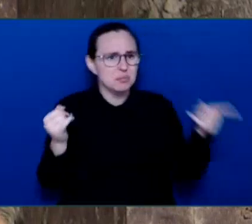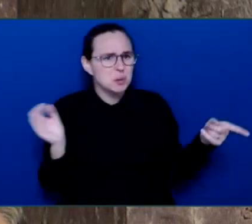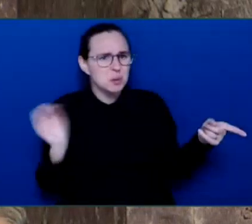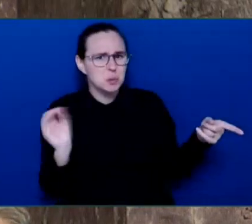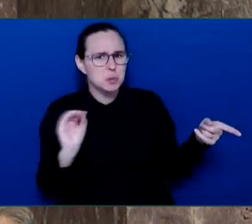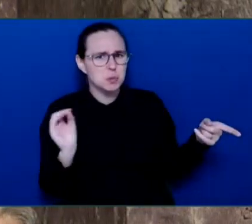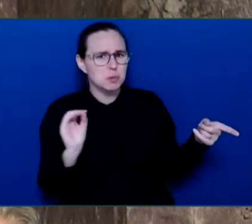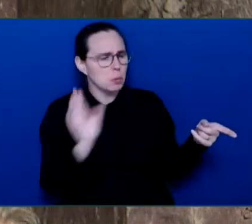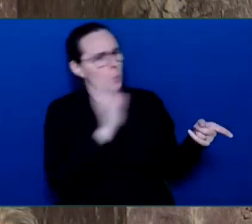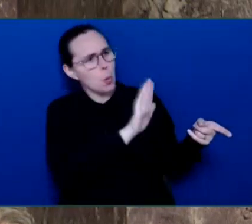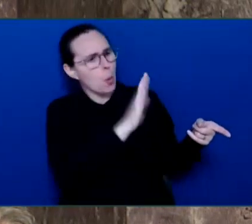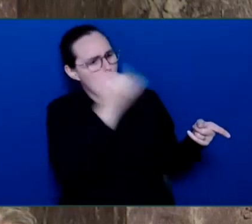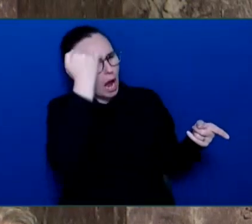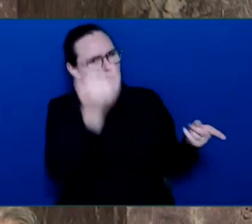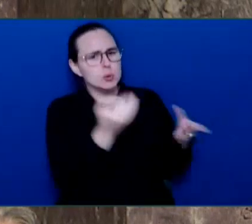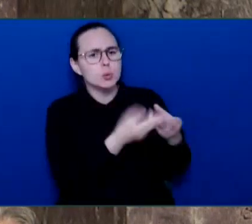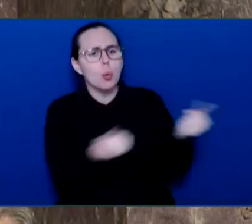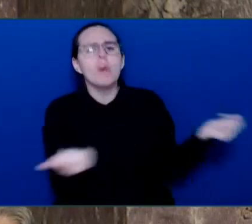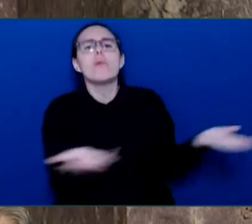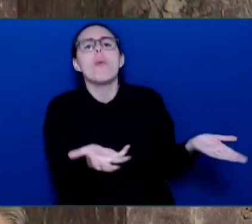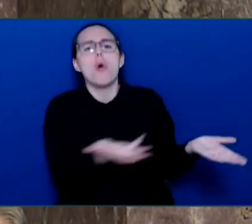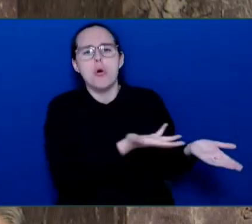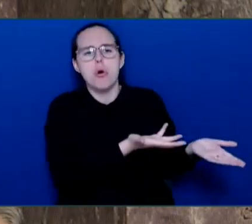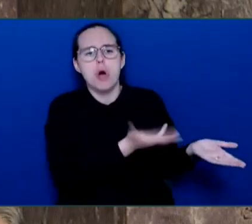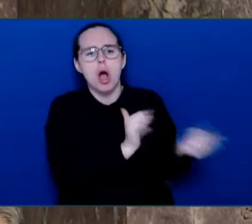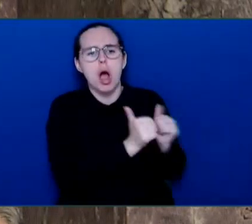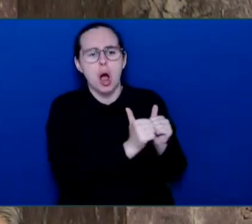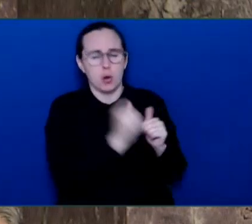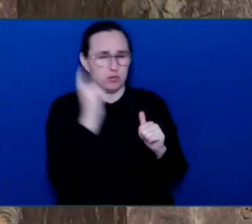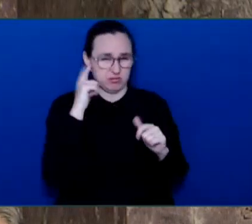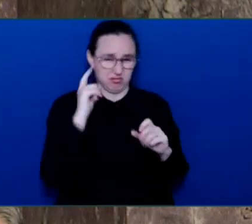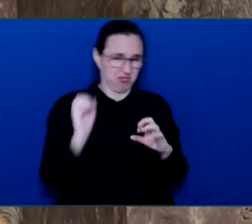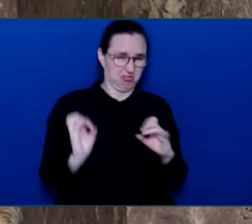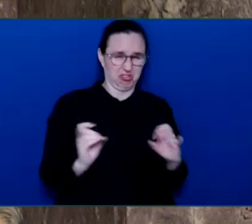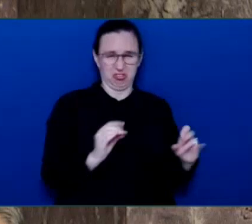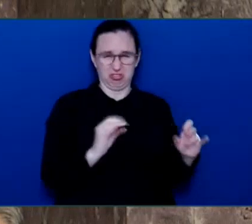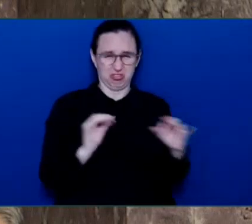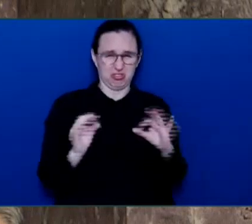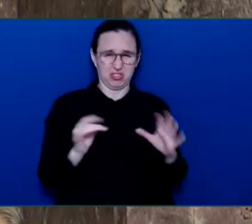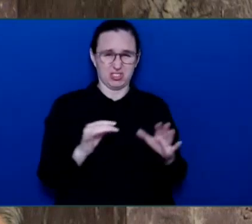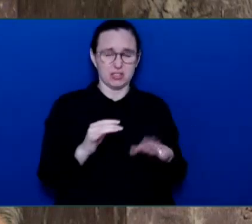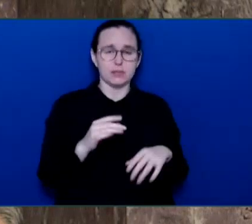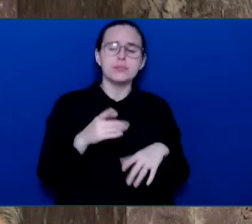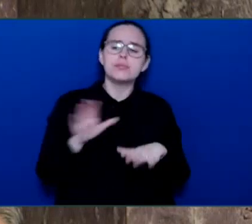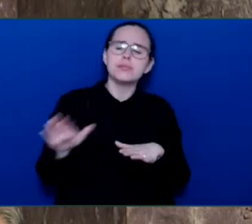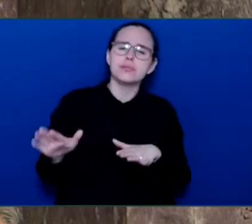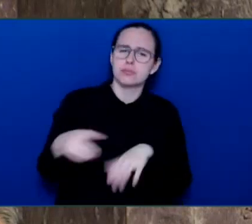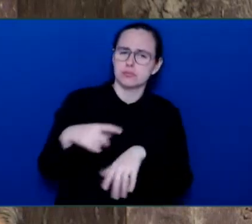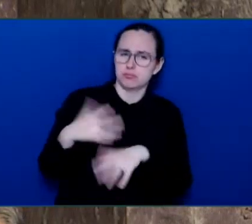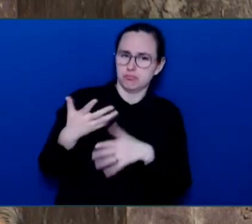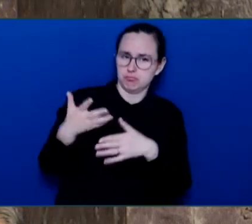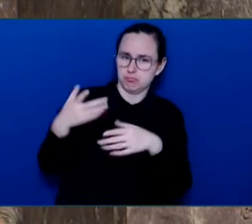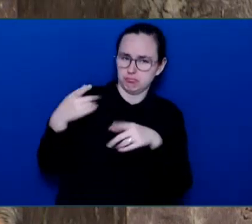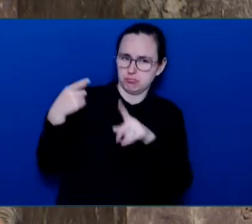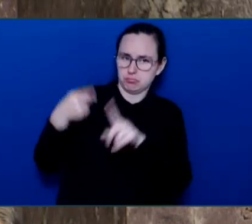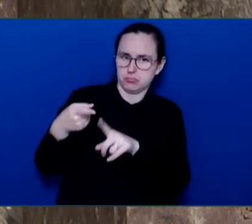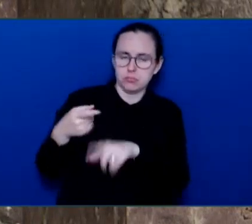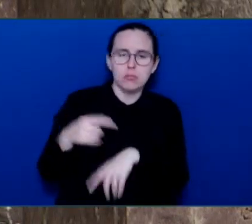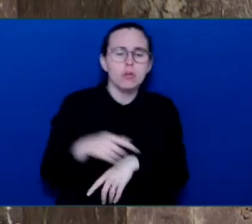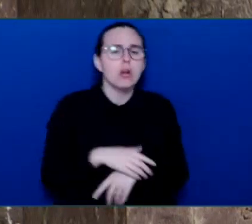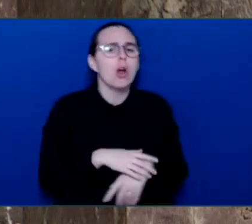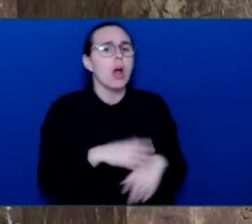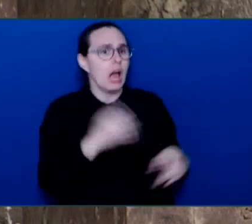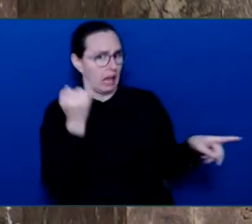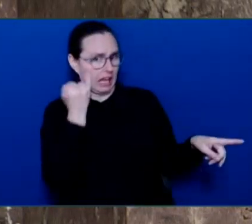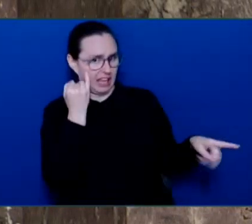please. Honourable Speaker, conclude. If they truly care about the issue of affordability, they will join us in taking initiatives forward